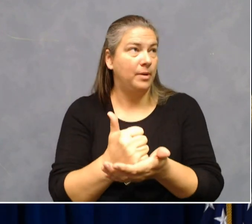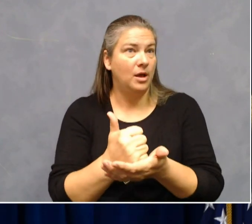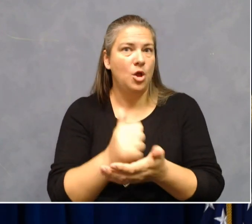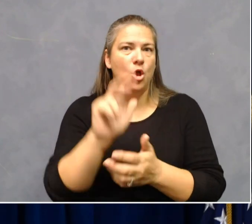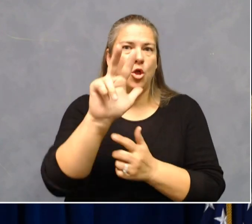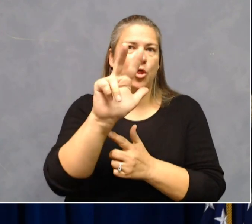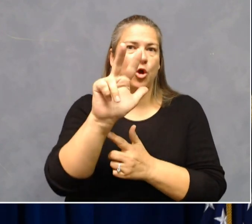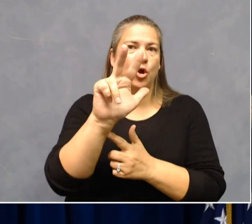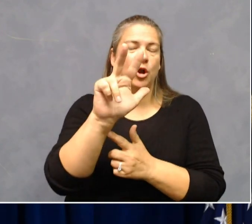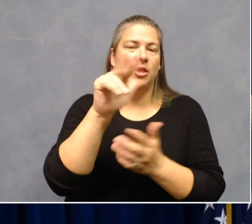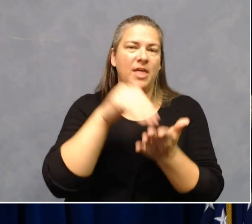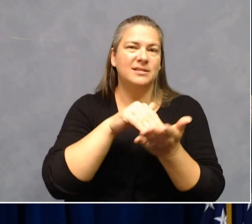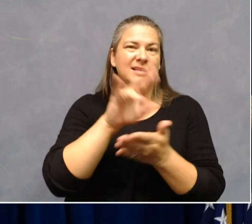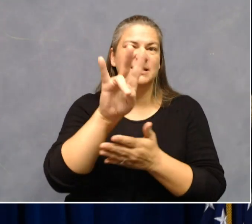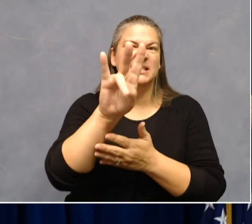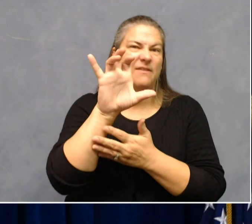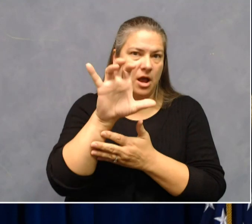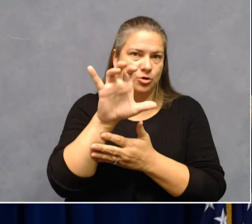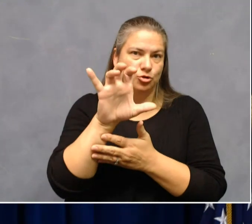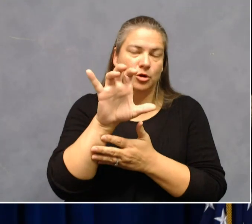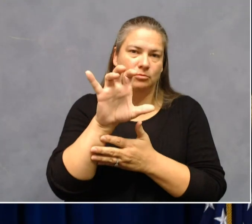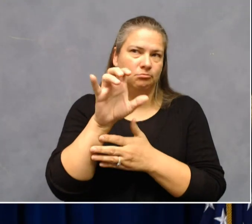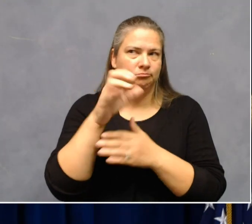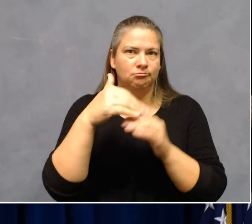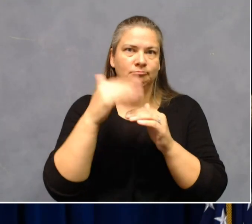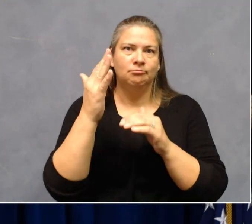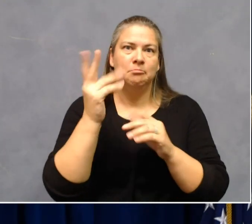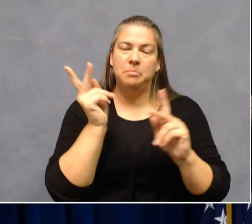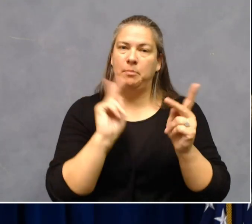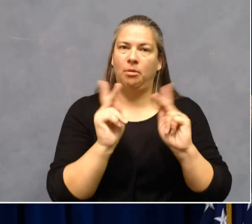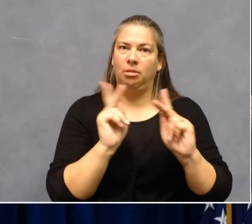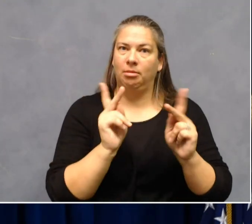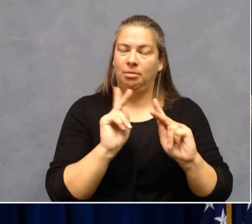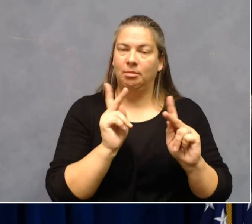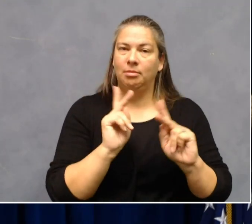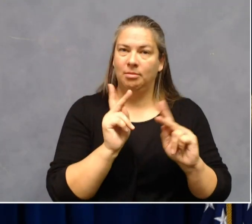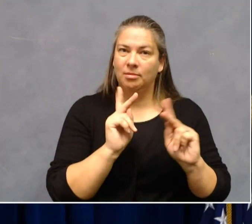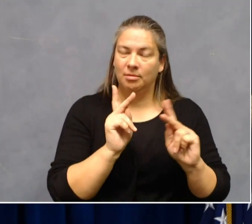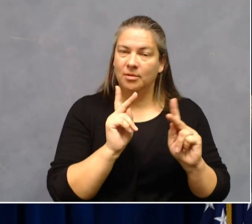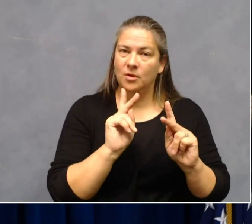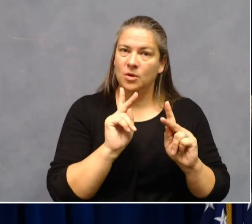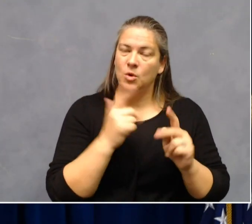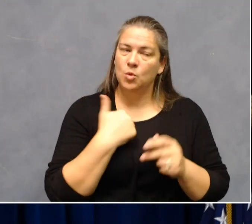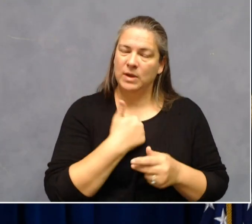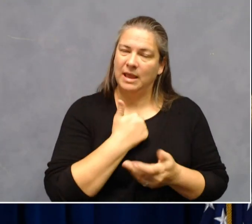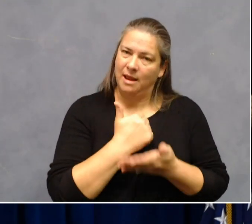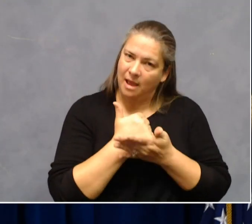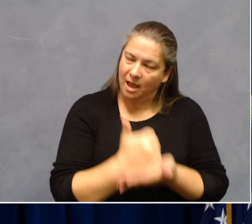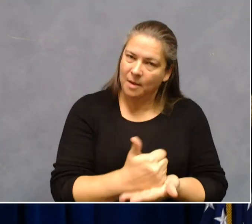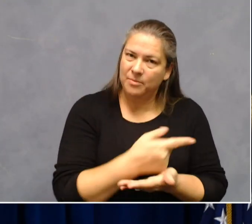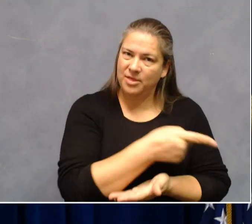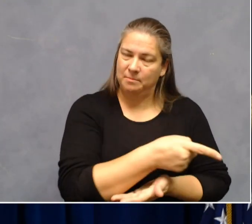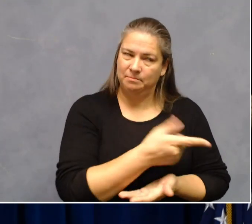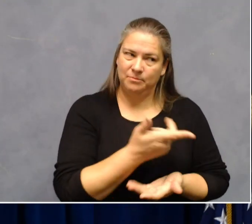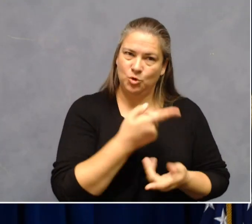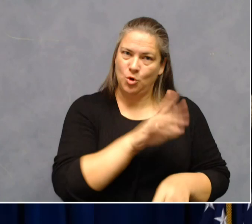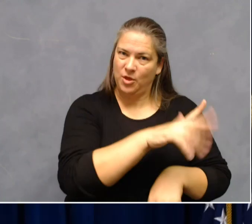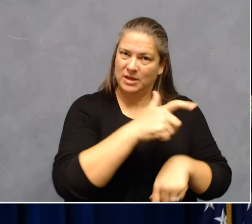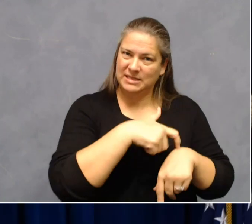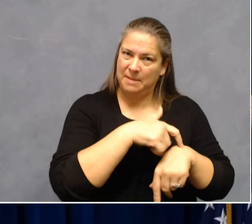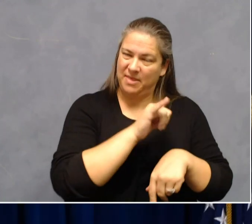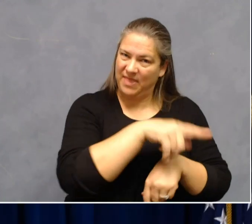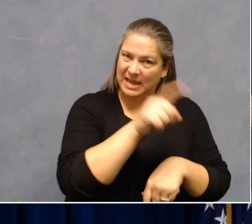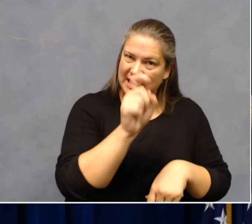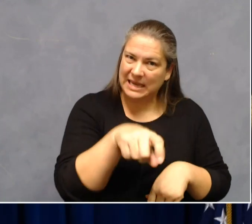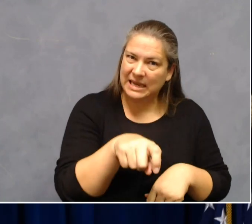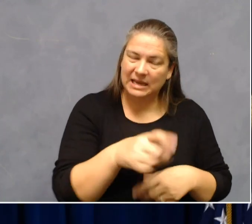3,700 at least folks, to make sure that not only are we able to help them in a time of need, but they don't emerge in